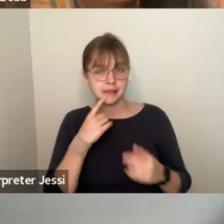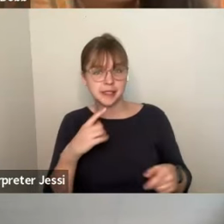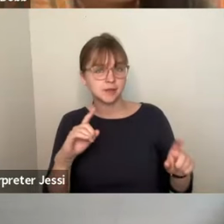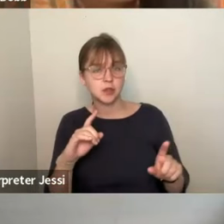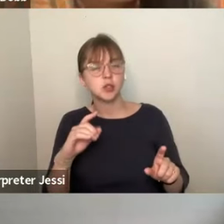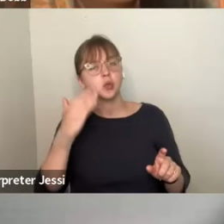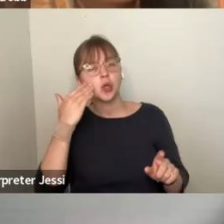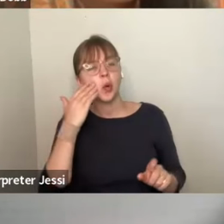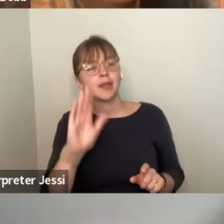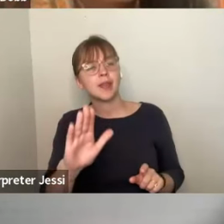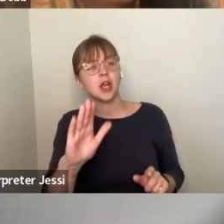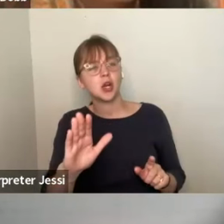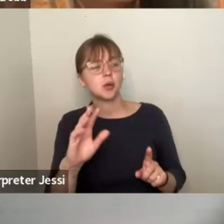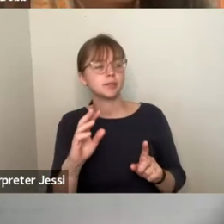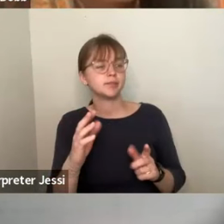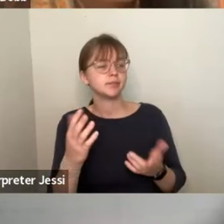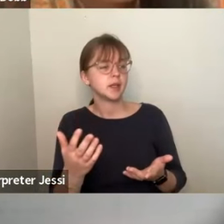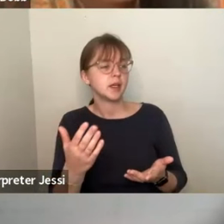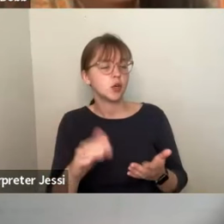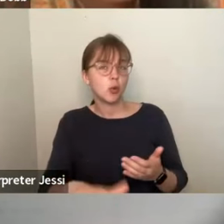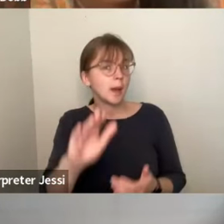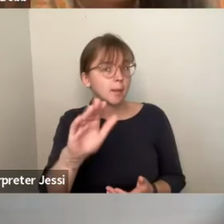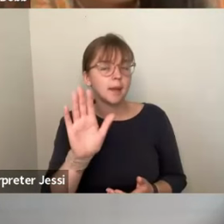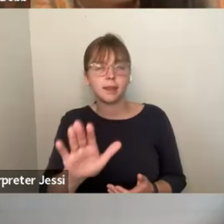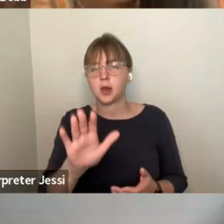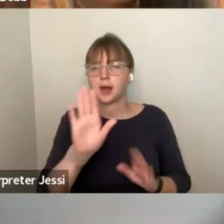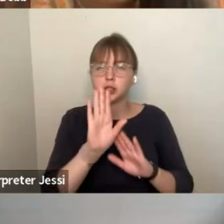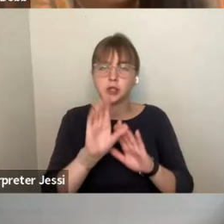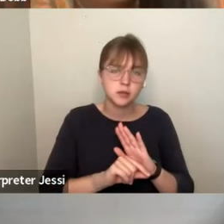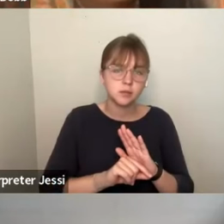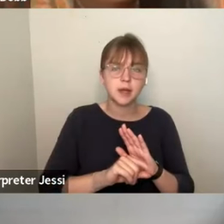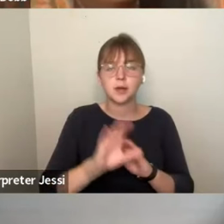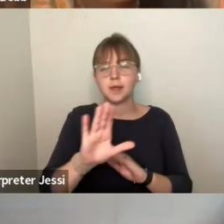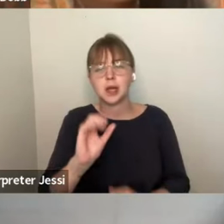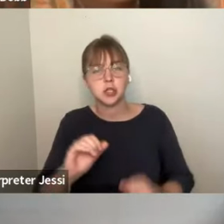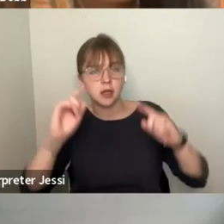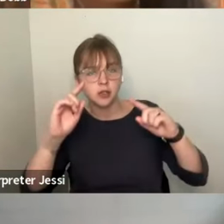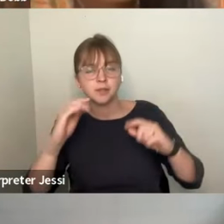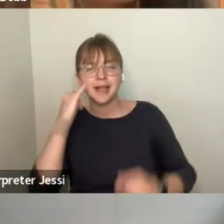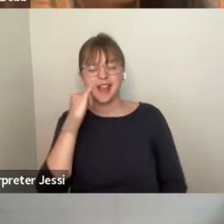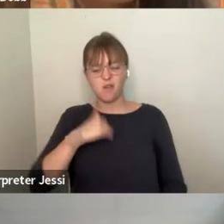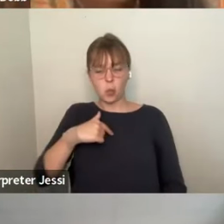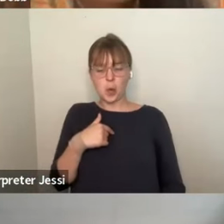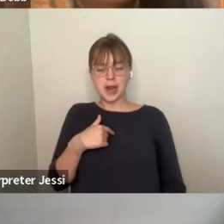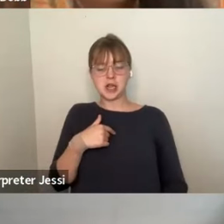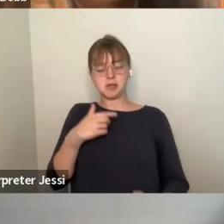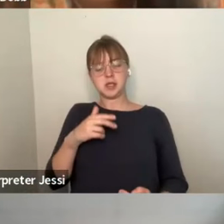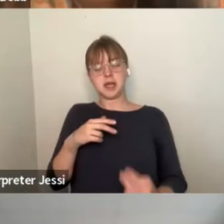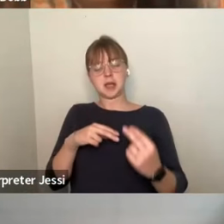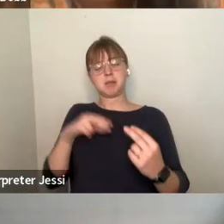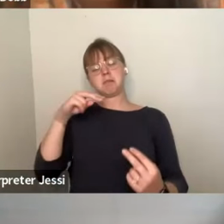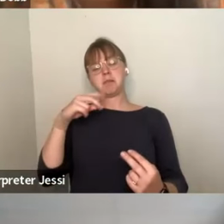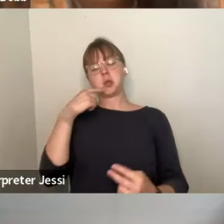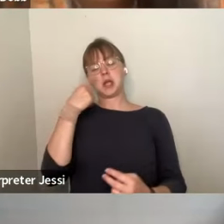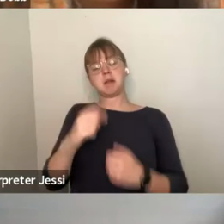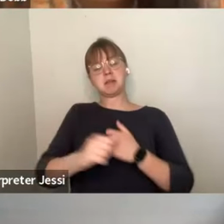and what they've been hearing and how they've been learning. And again, if we try and scare them and we try to give them the lecture, they're going to